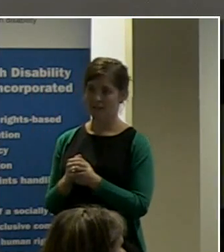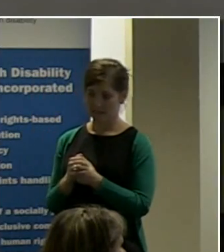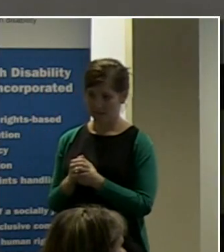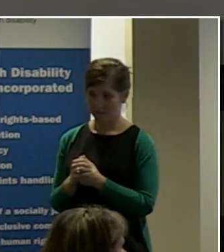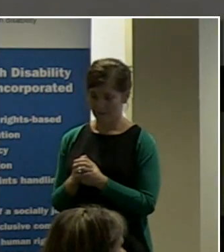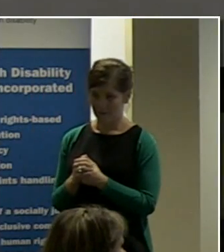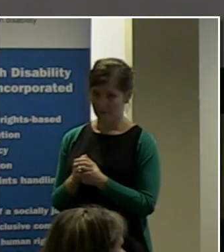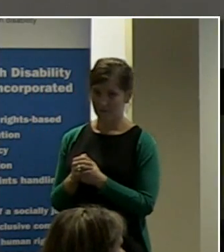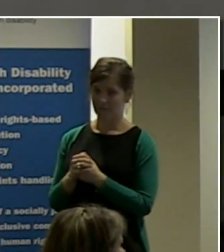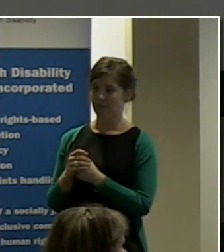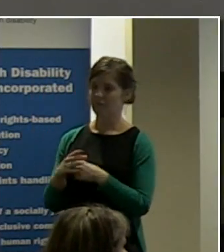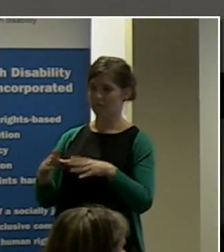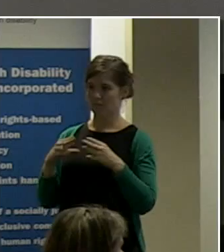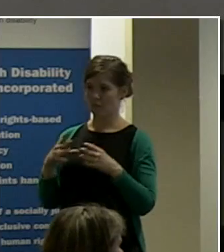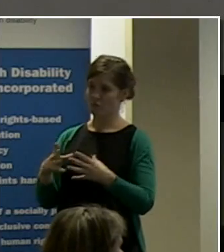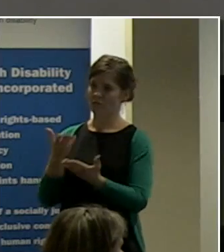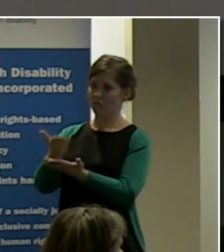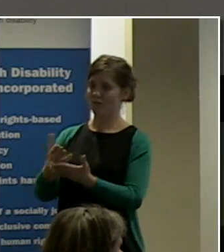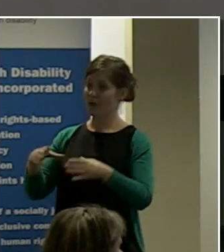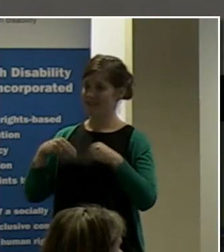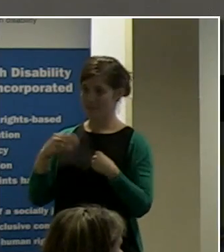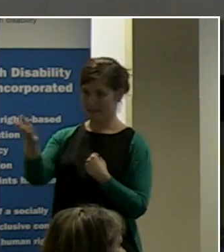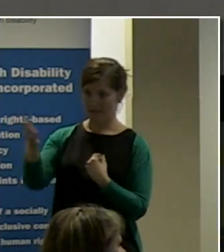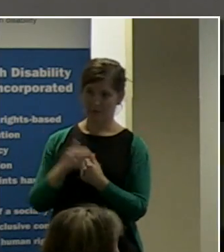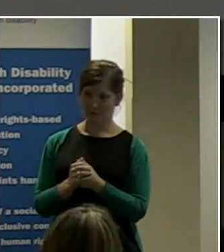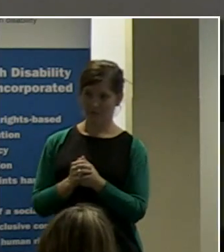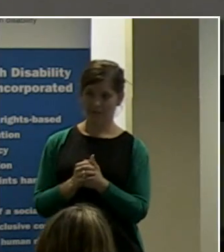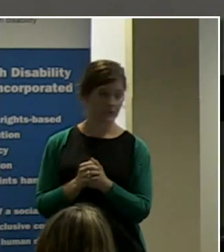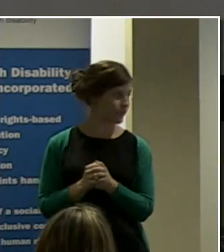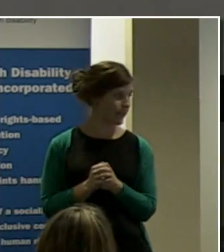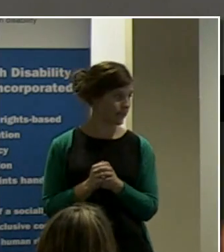Australia AGM be accepted?